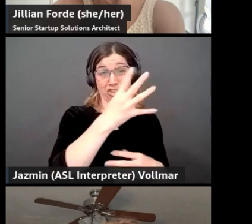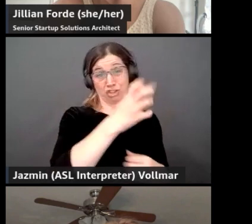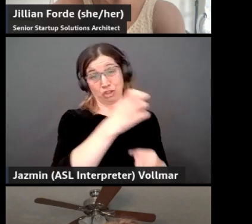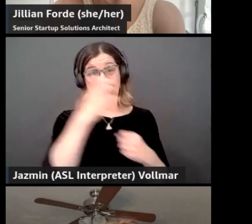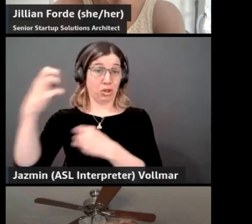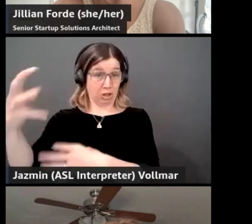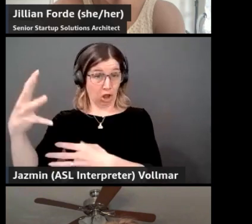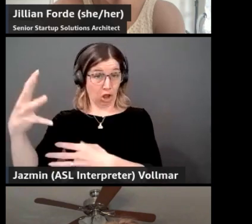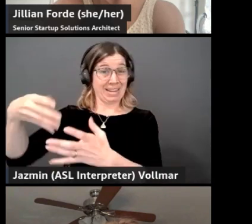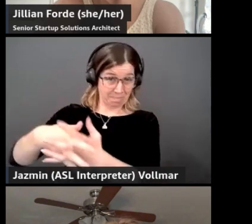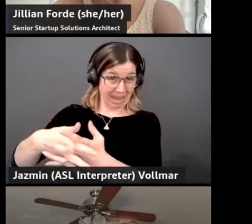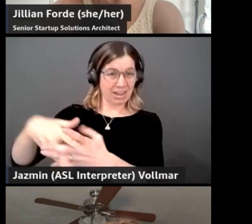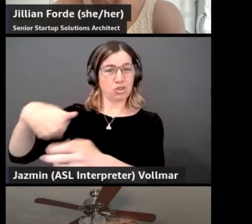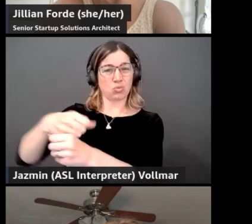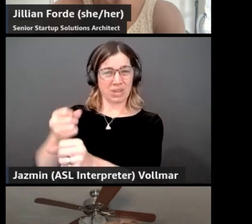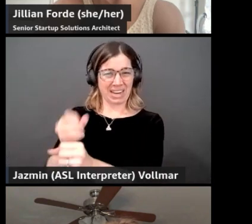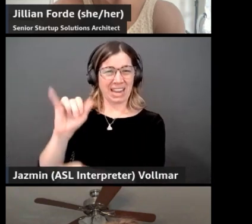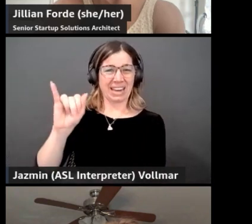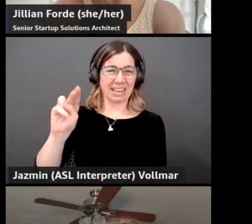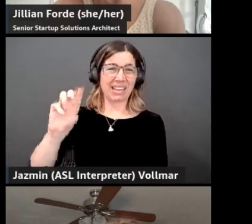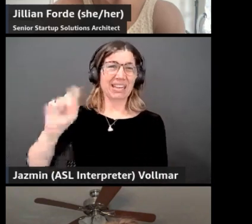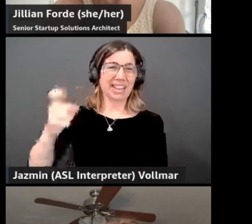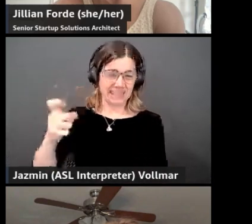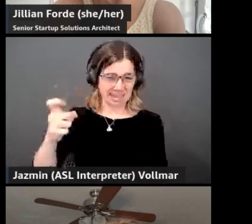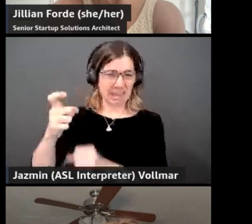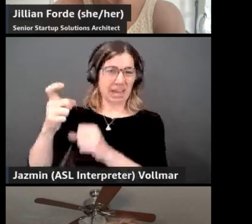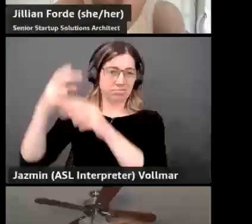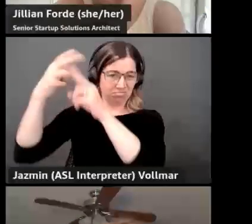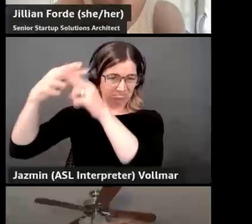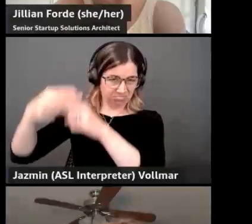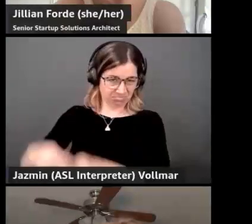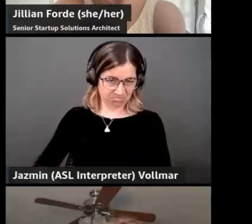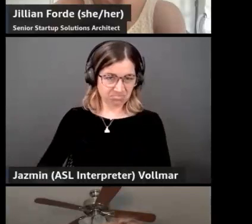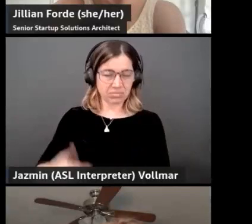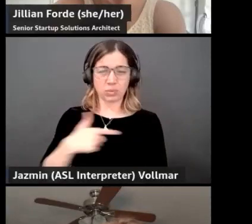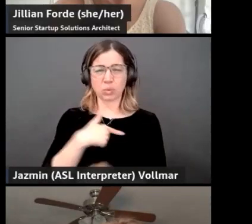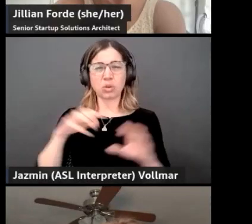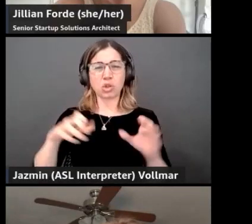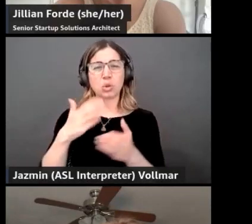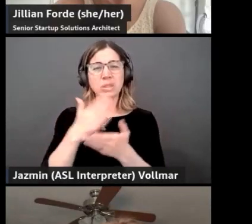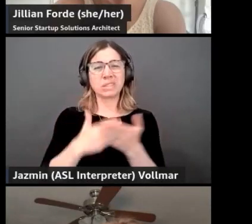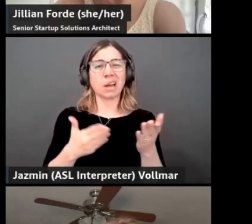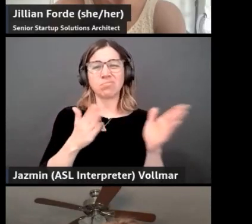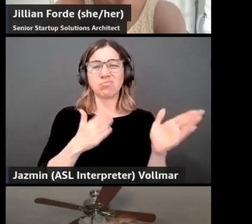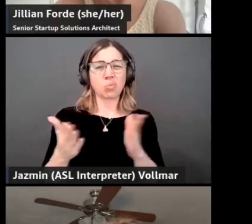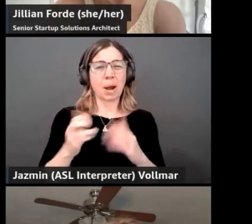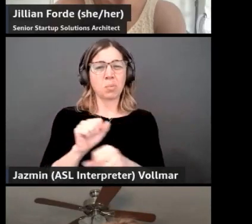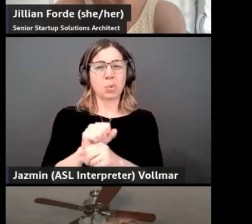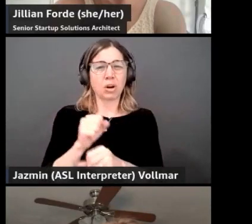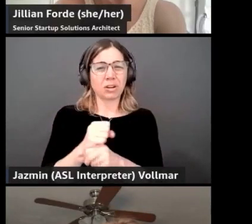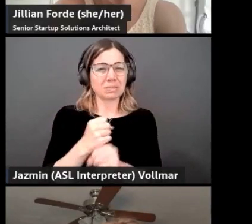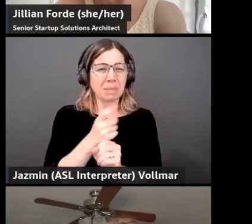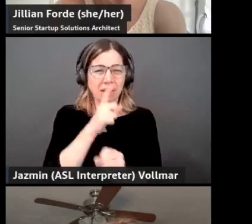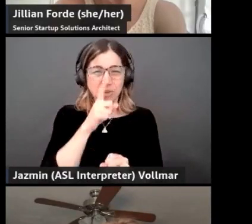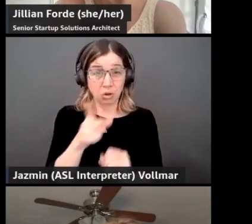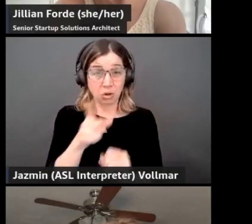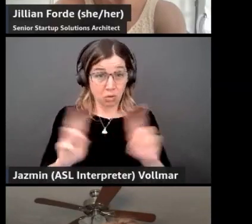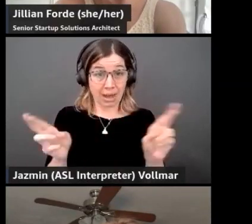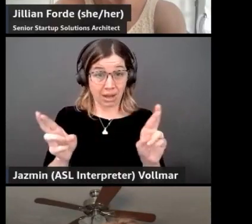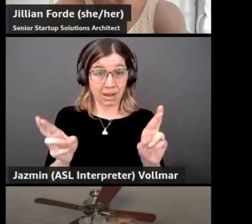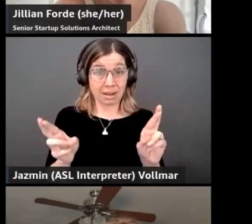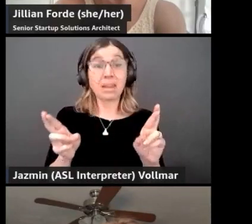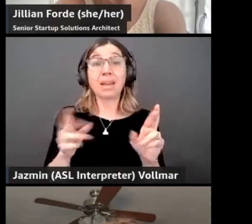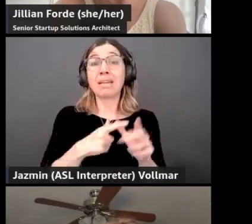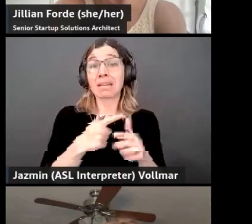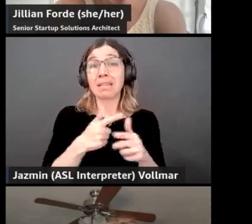index on it, and we're going to do a little bit of statistical prep work to make sure that it's ready to go. And now we're going to